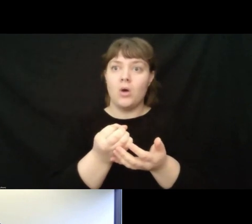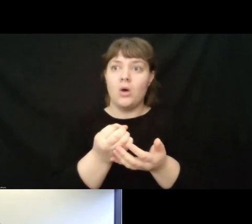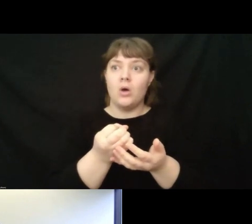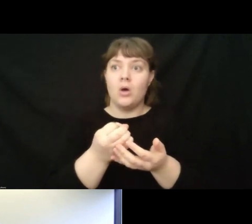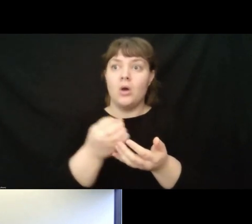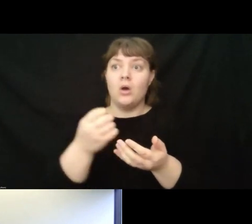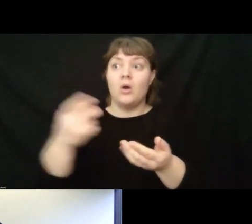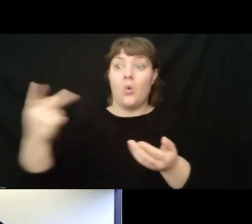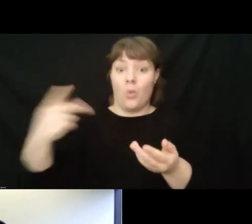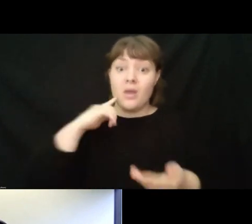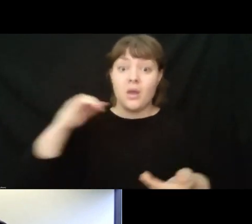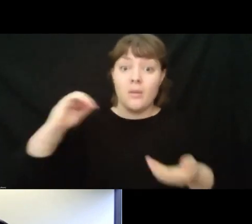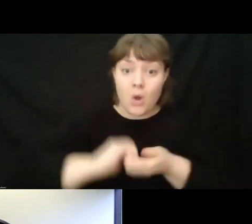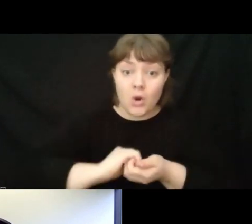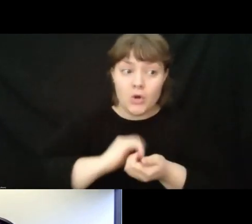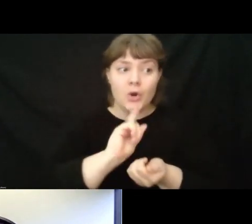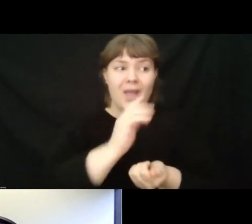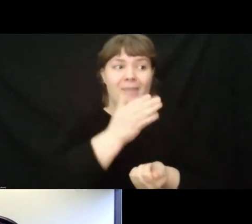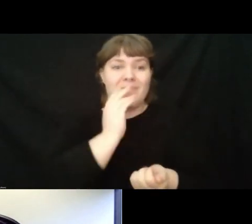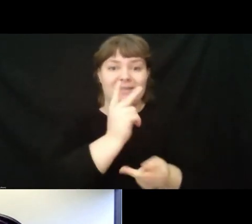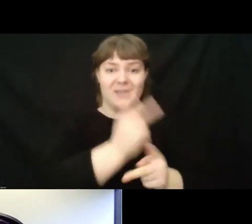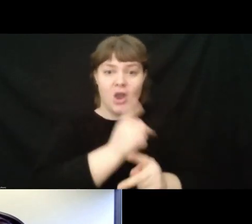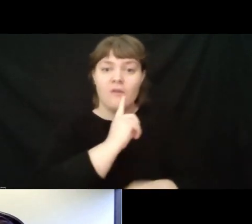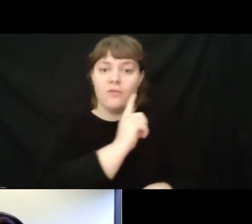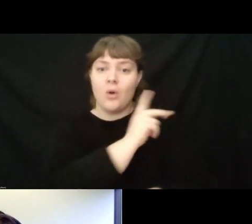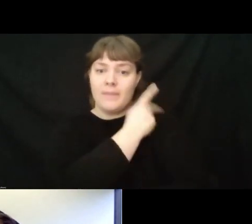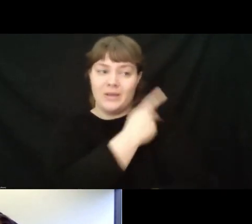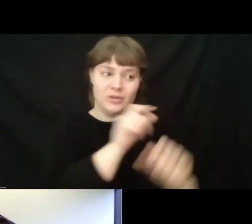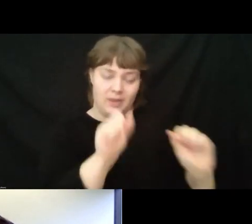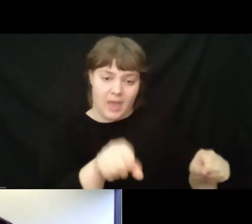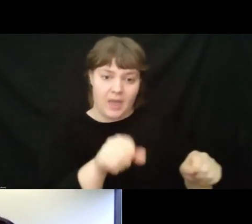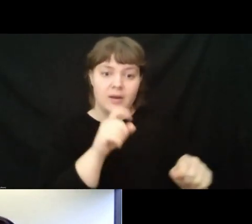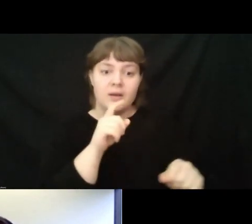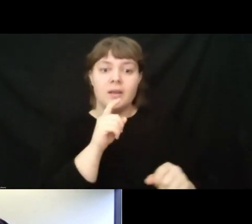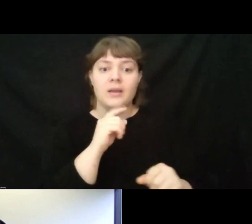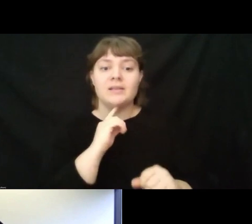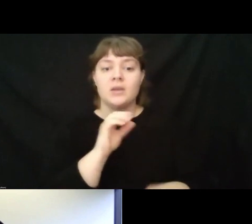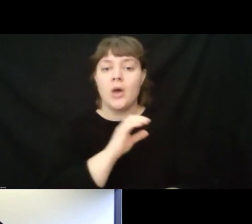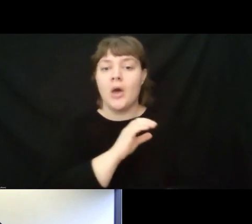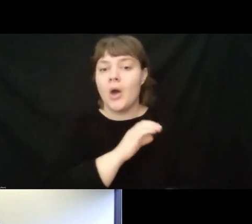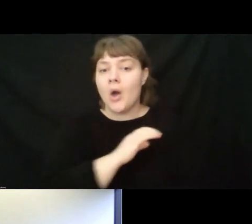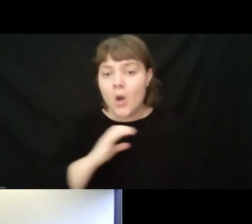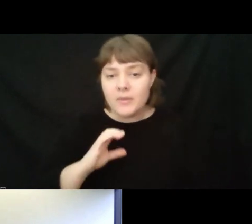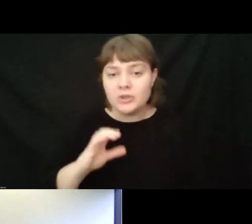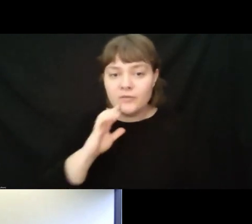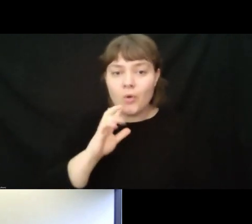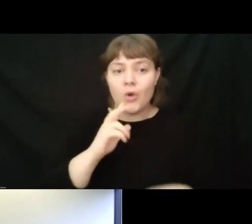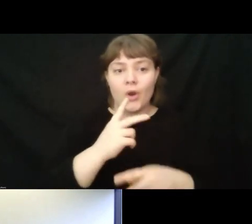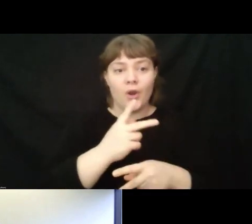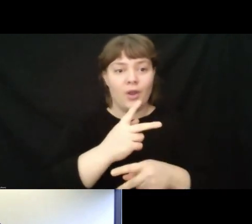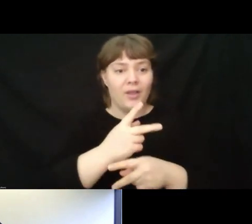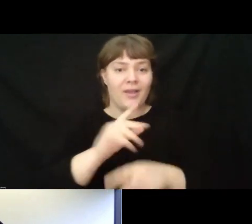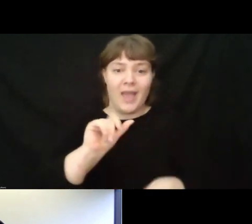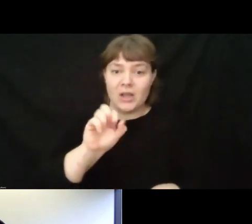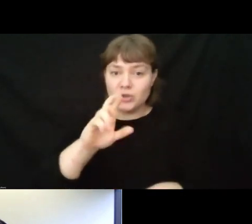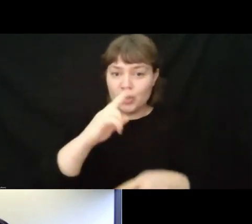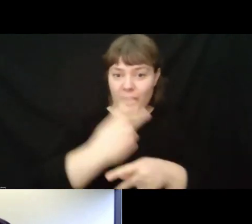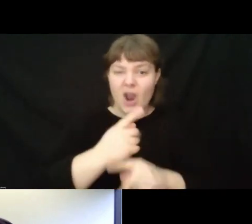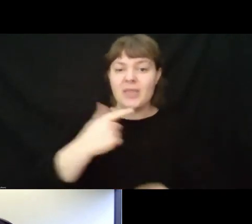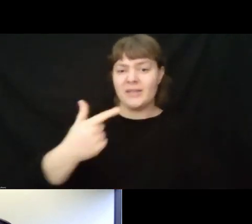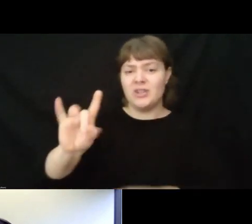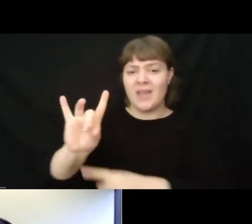patients. It is a Commission on Cancer goal for our team. This G8 is not something I made up. It